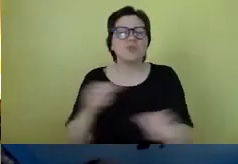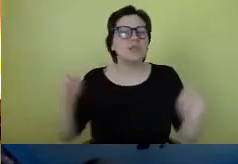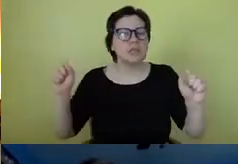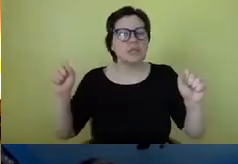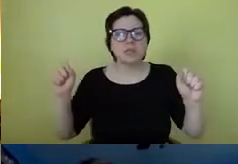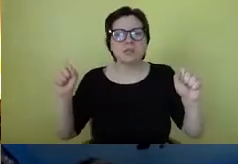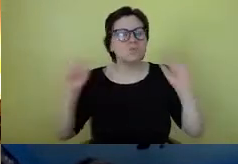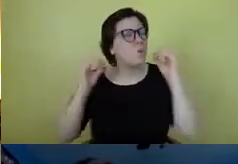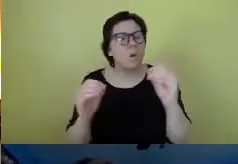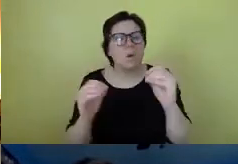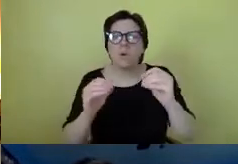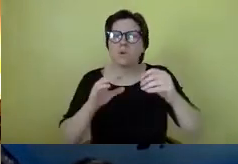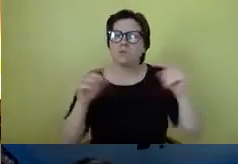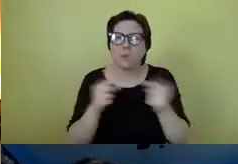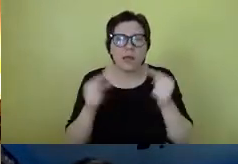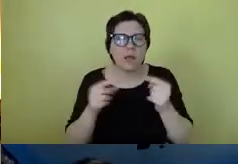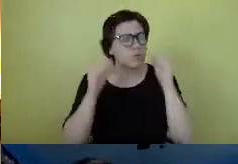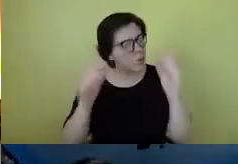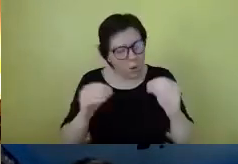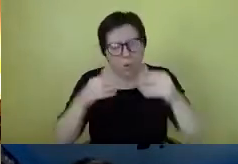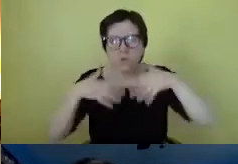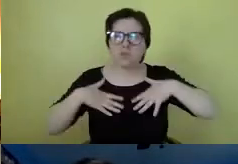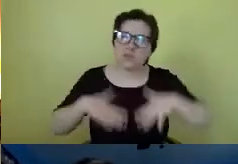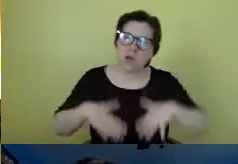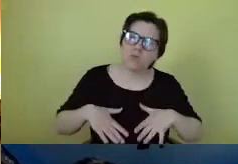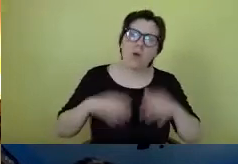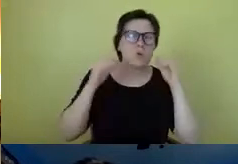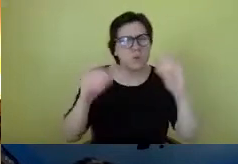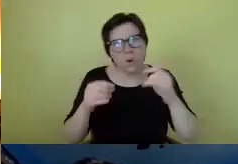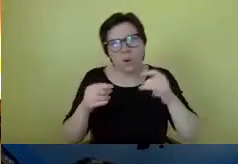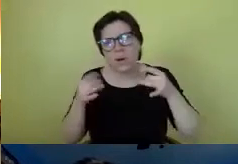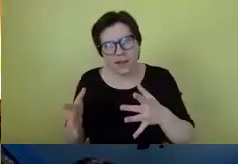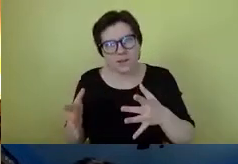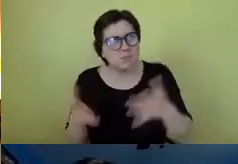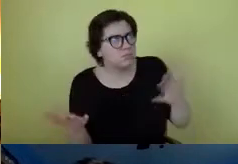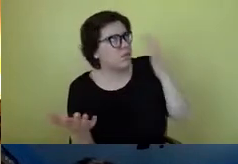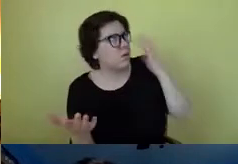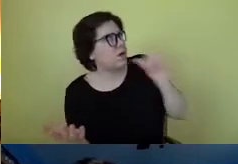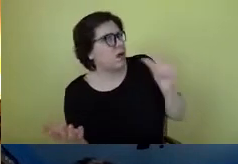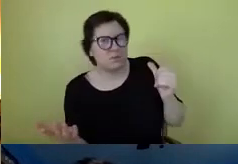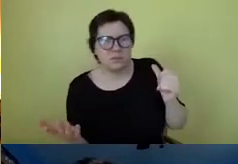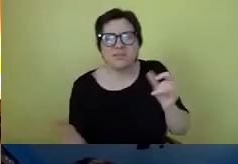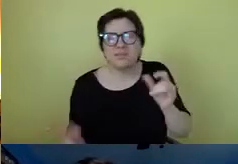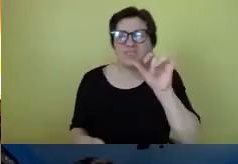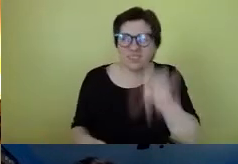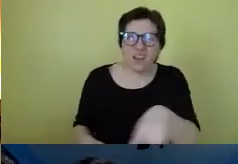from sorrow, free from pain, free from hate, free from difficulties. That kind of